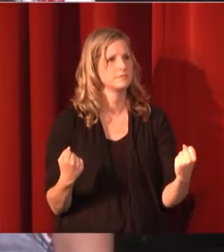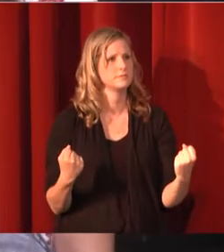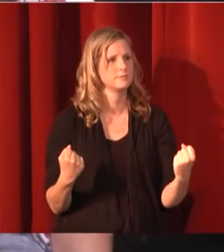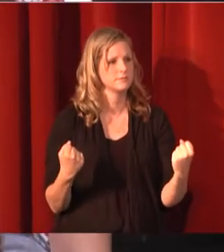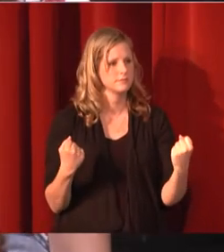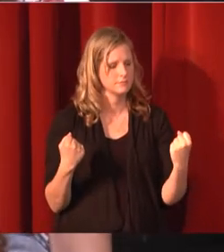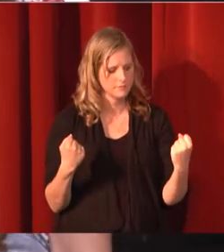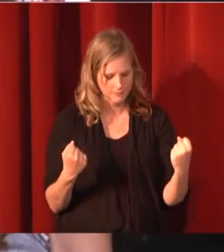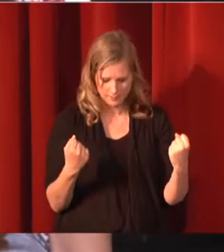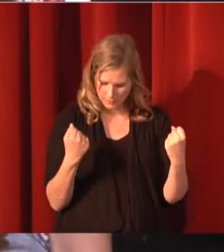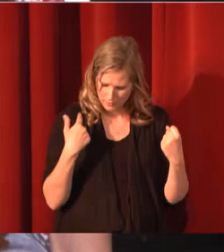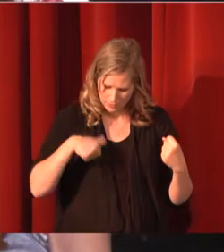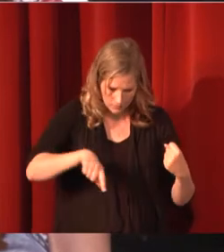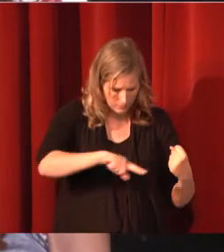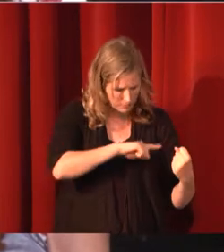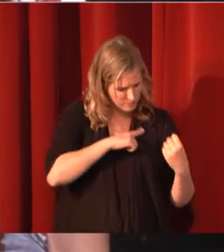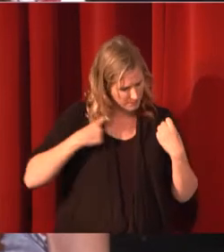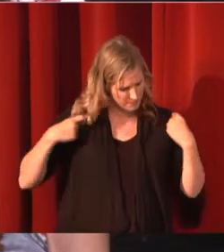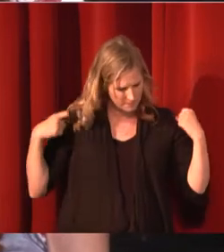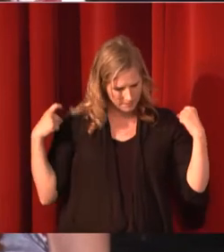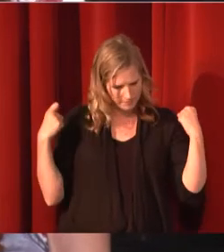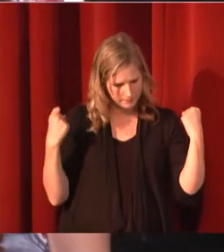the brain